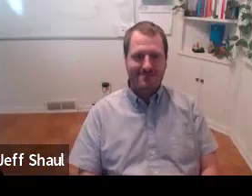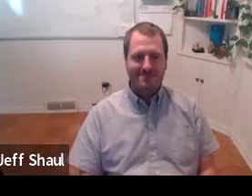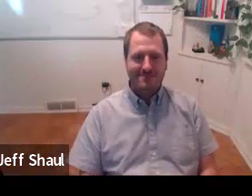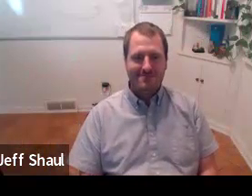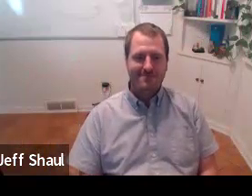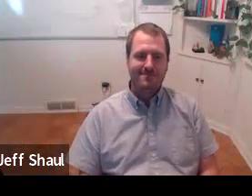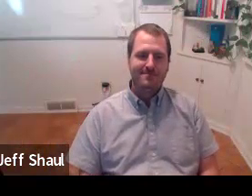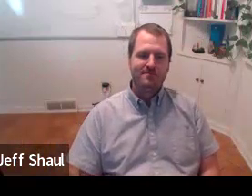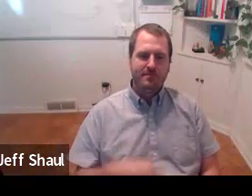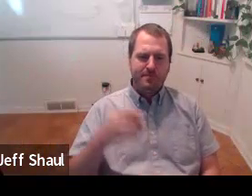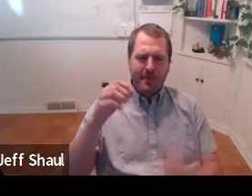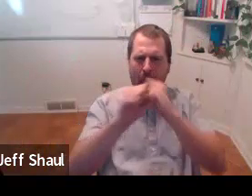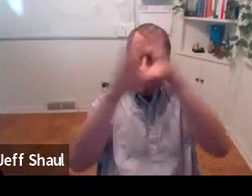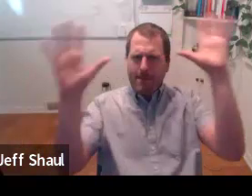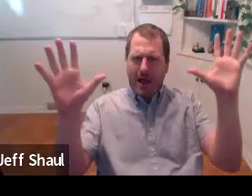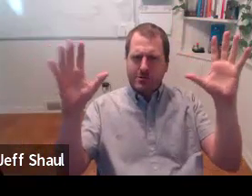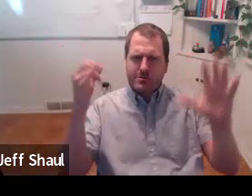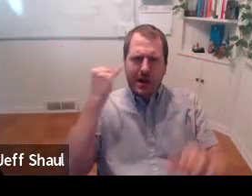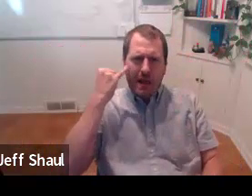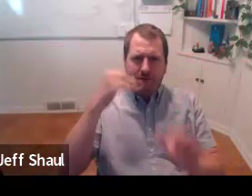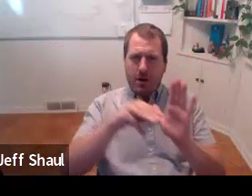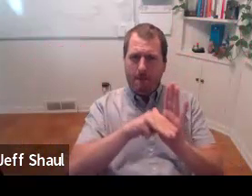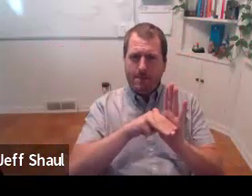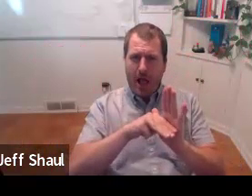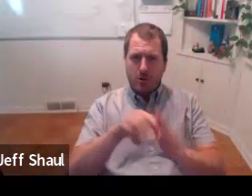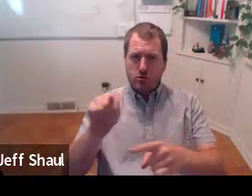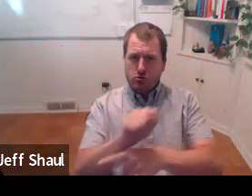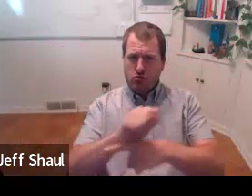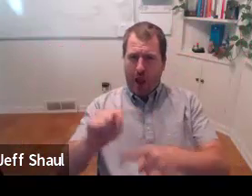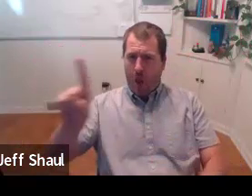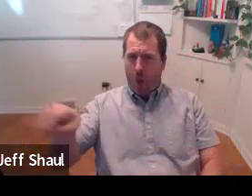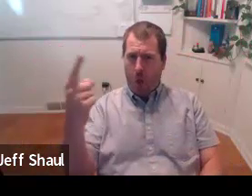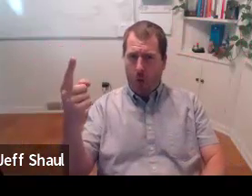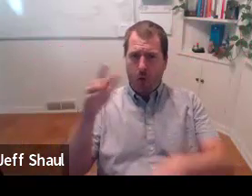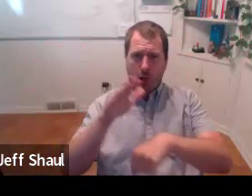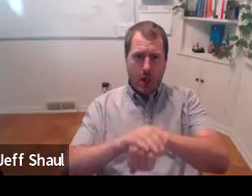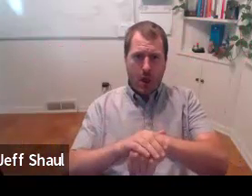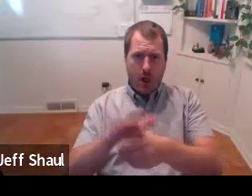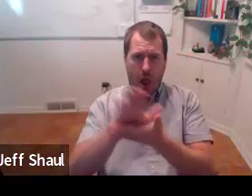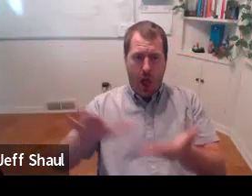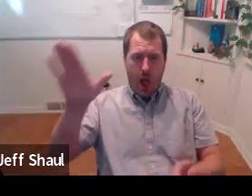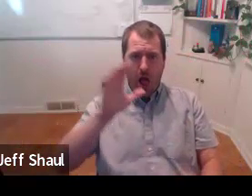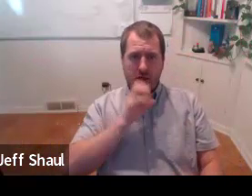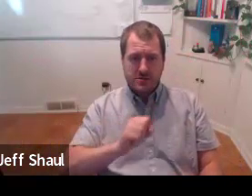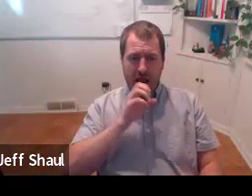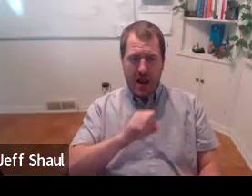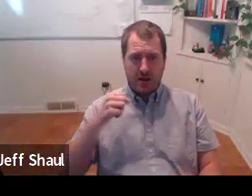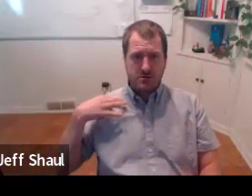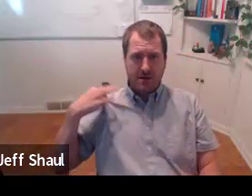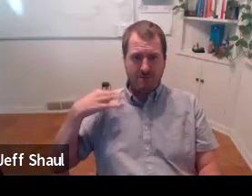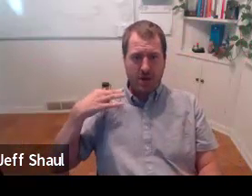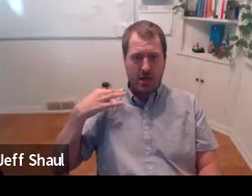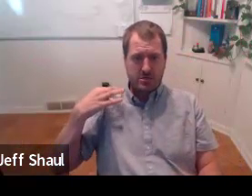sex, race, it doesn't matter. So imagine if the model training only